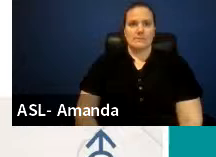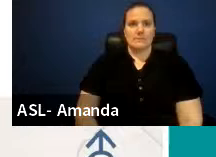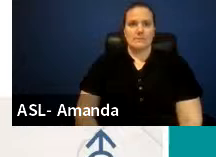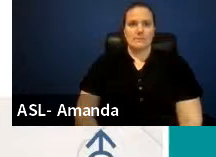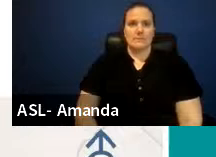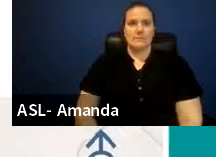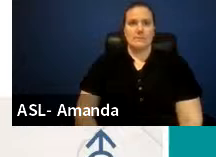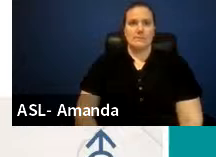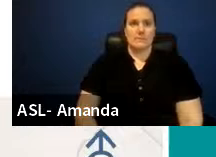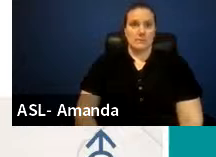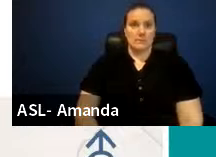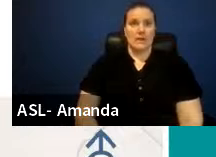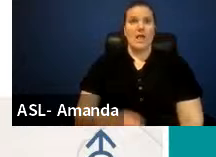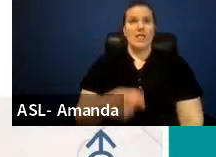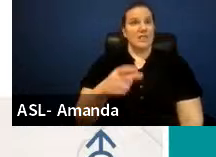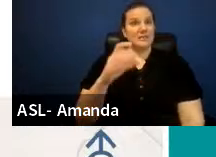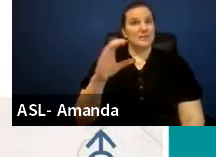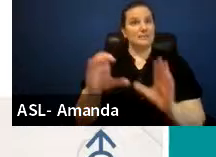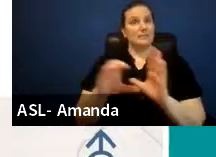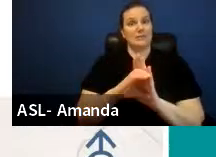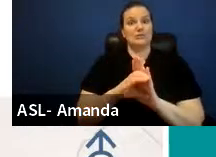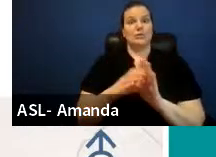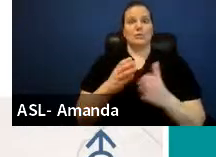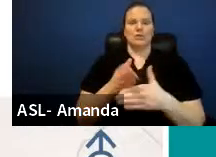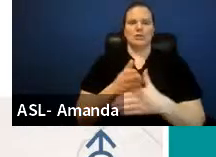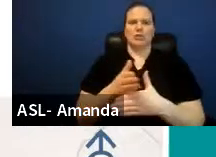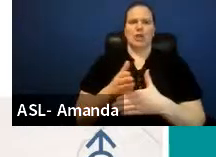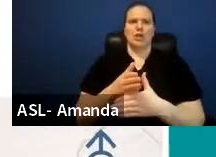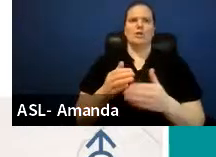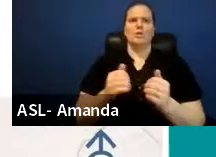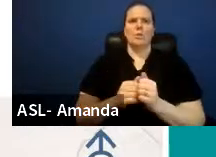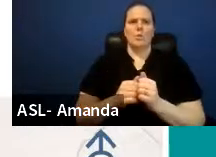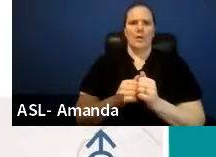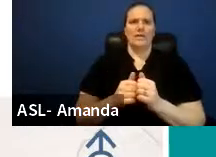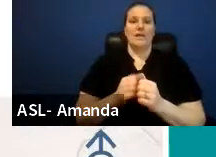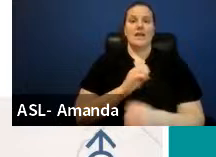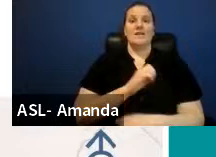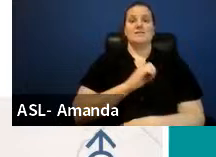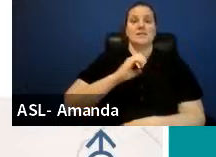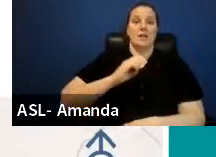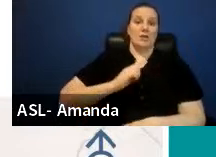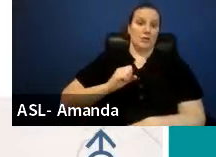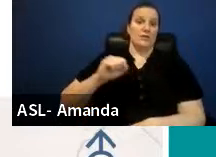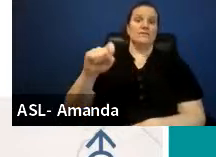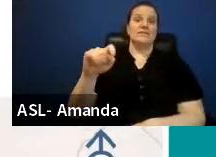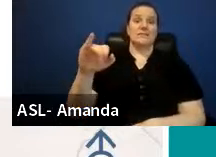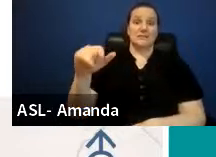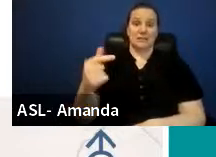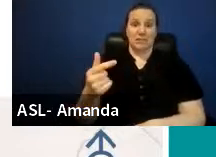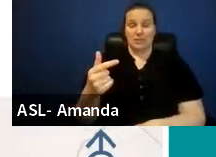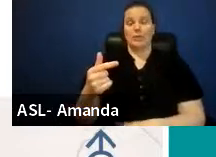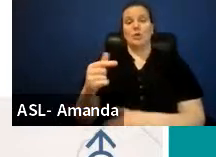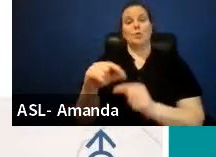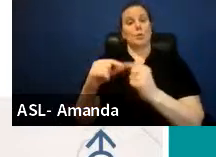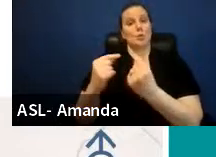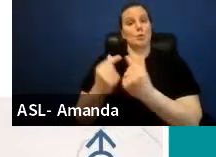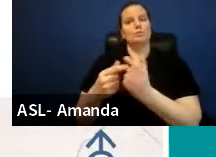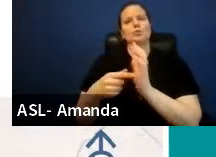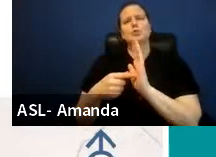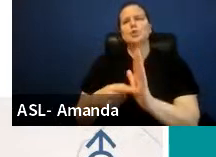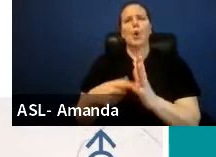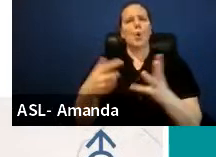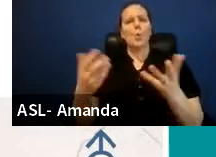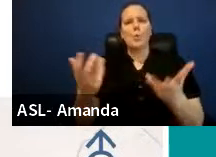This is another slide that we shared with the executive steering group to kind of show the context of what we're talking